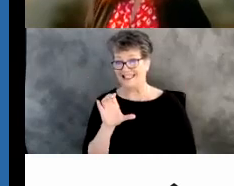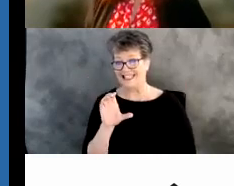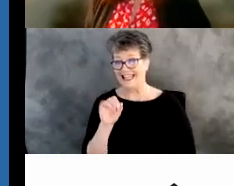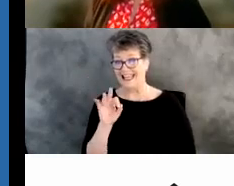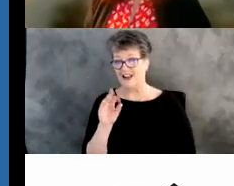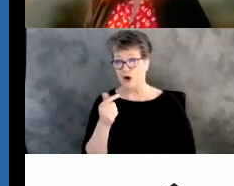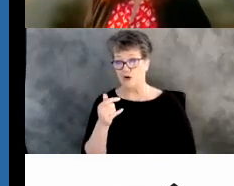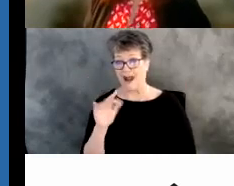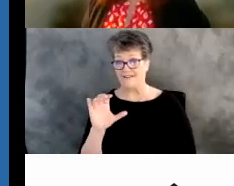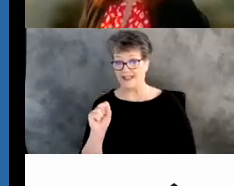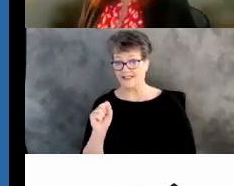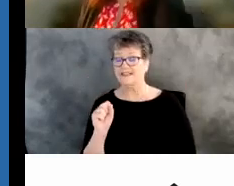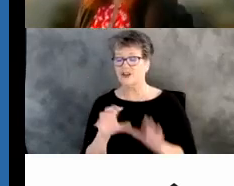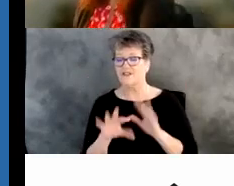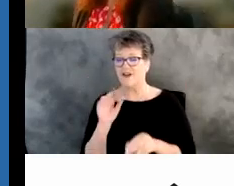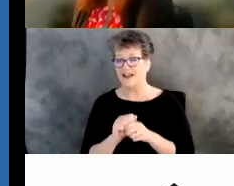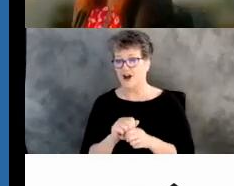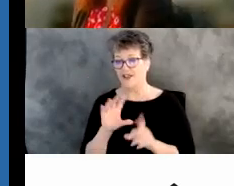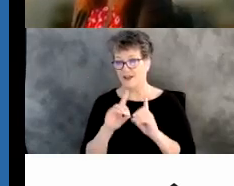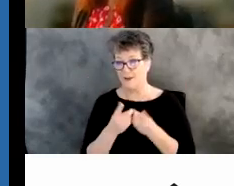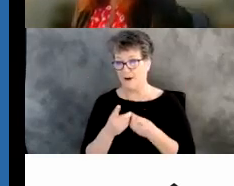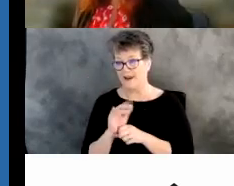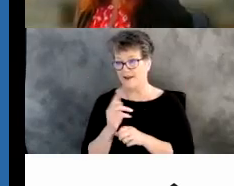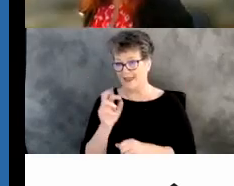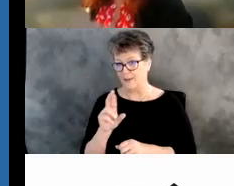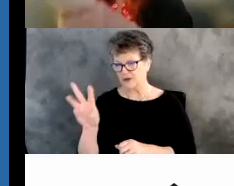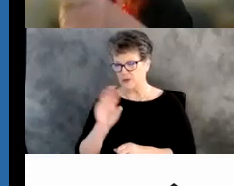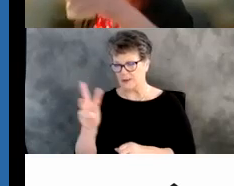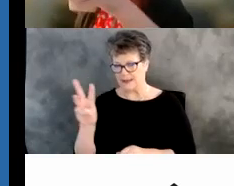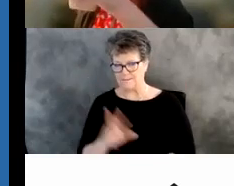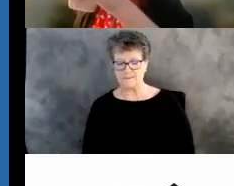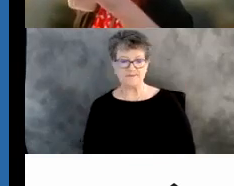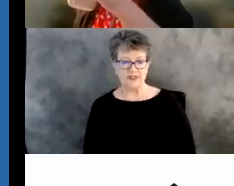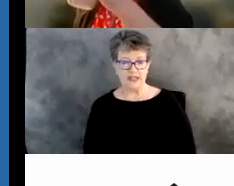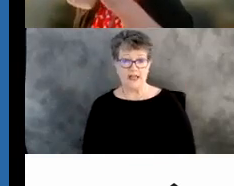you can find on the Department of Labor's website. And